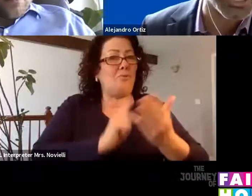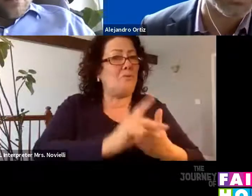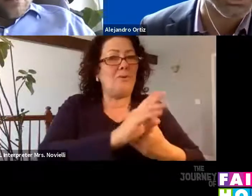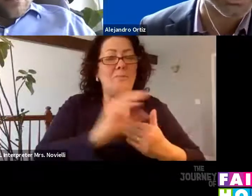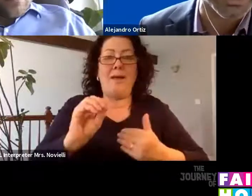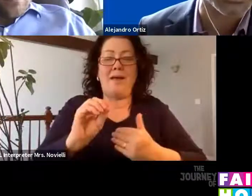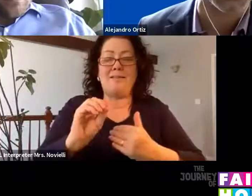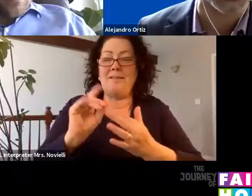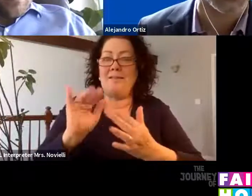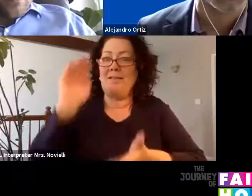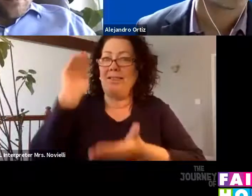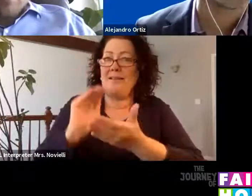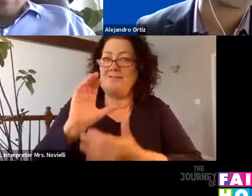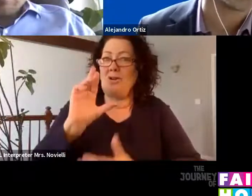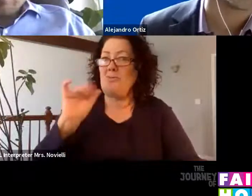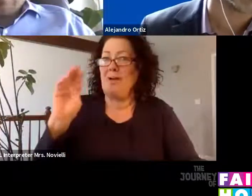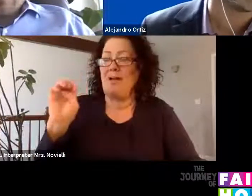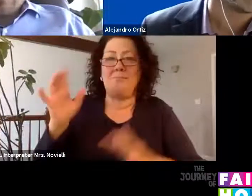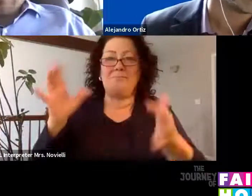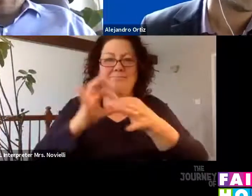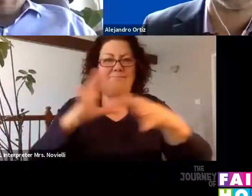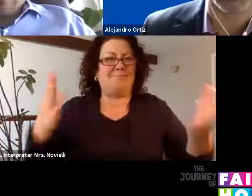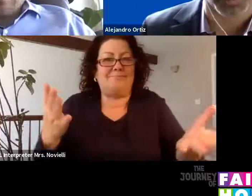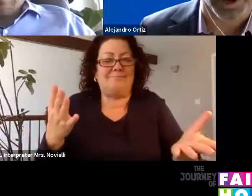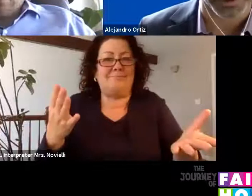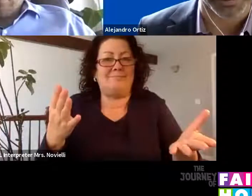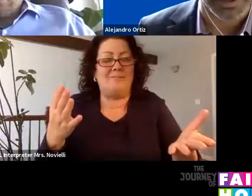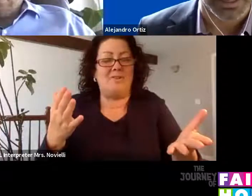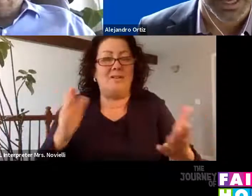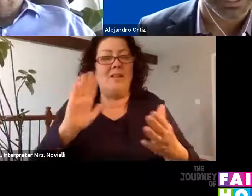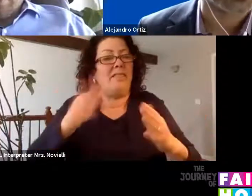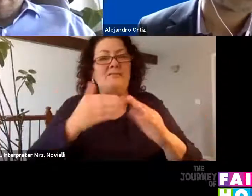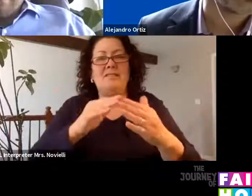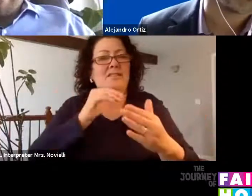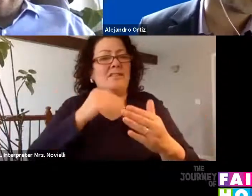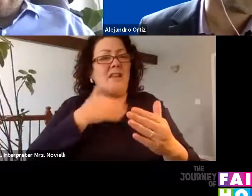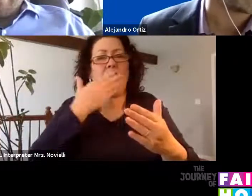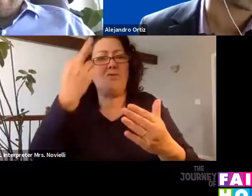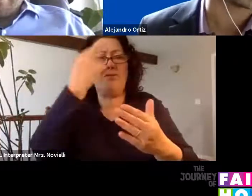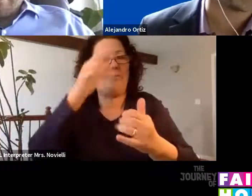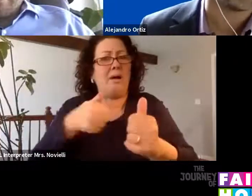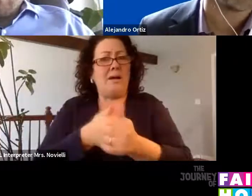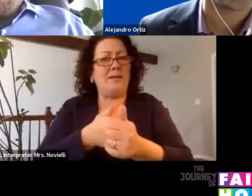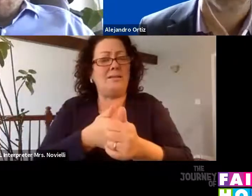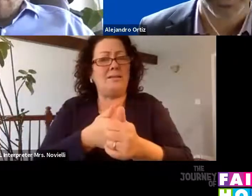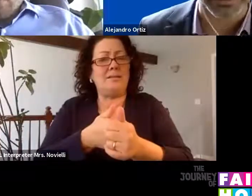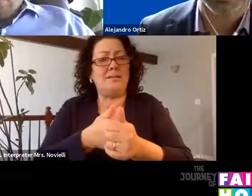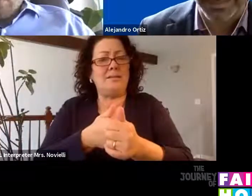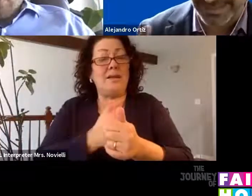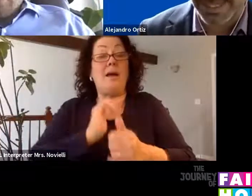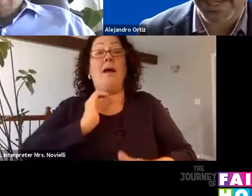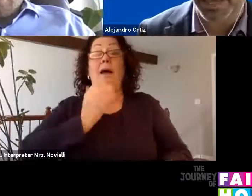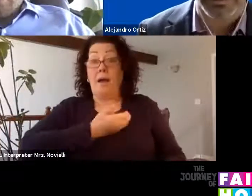the chief justification for the program didn't hold water. And so in our theory,